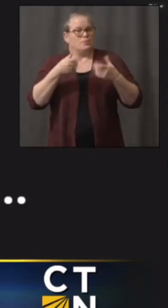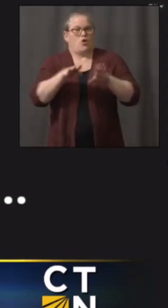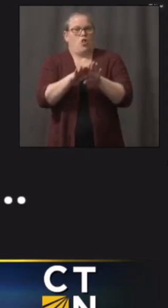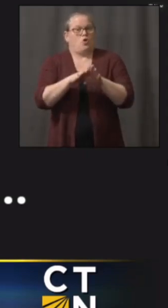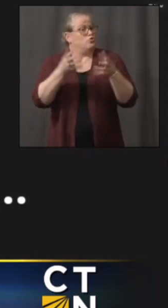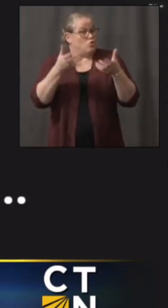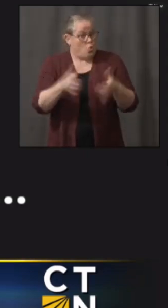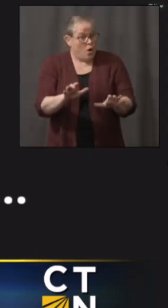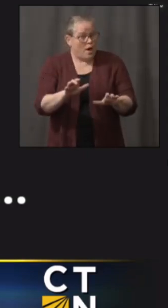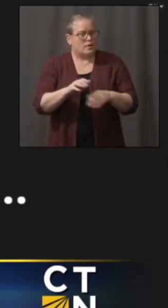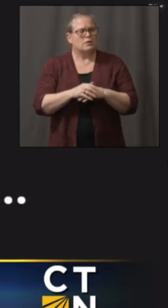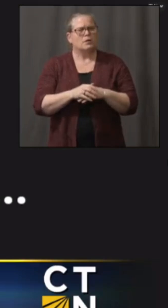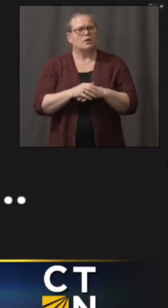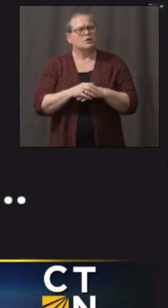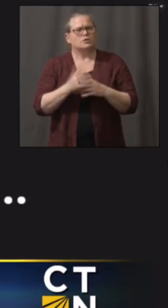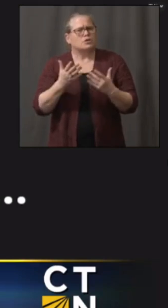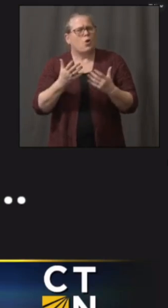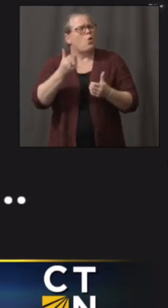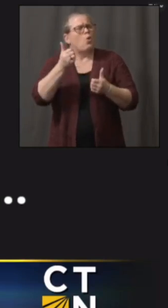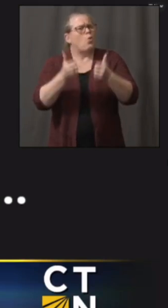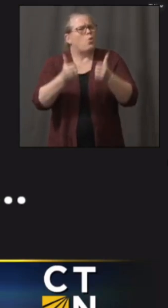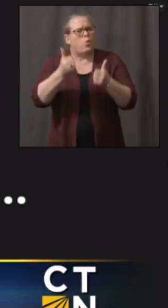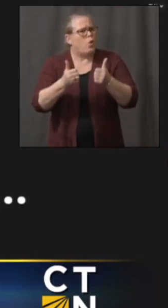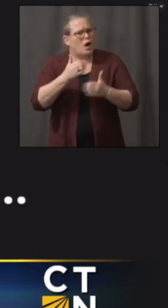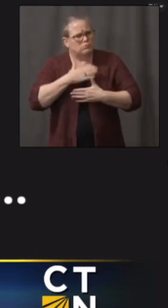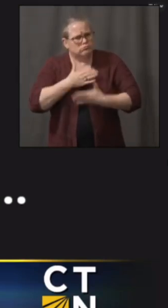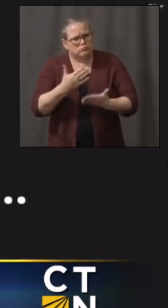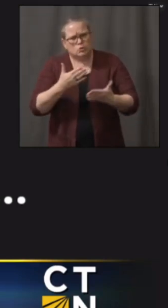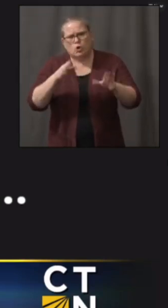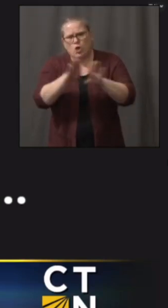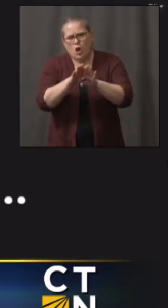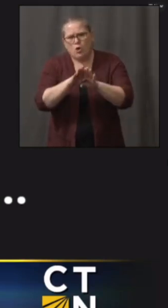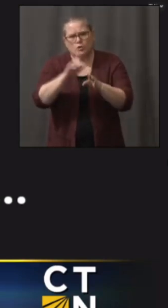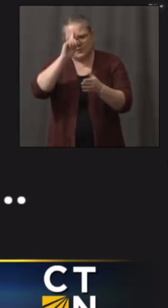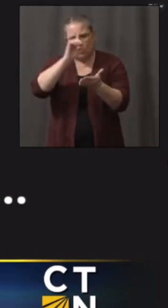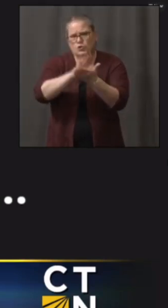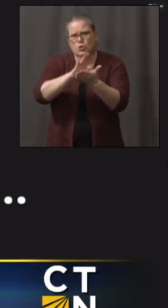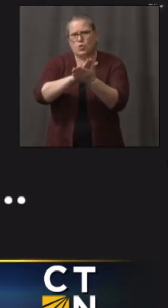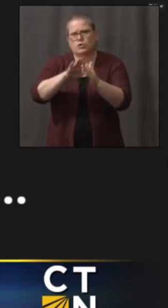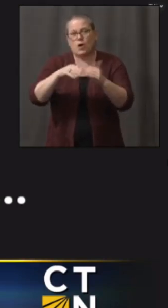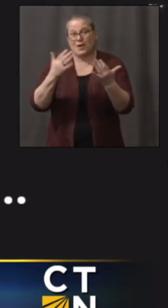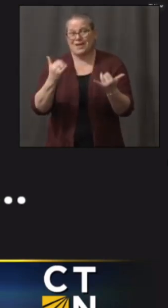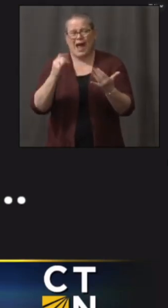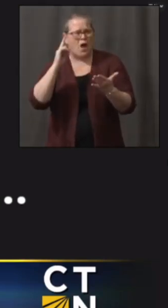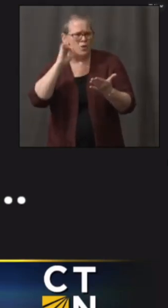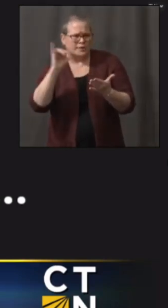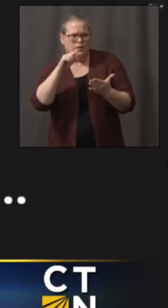to close down in order to keep schools open? Because right now it sounds like you're kind of leaning toward just keeping everything open.